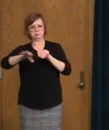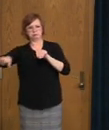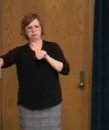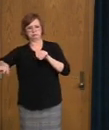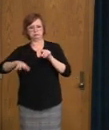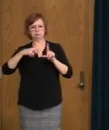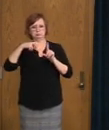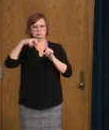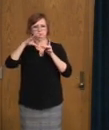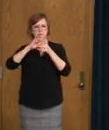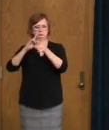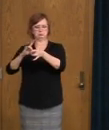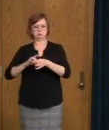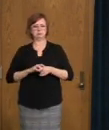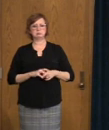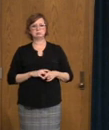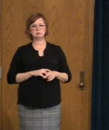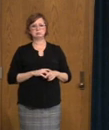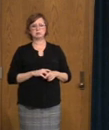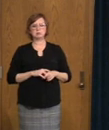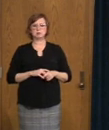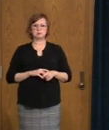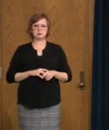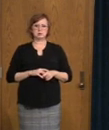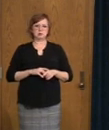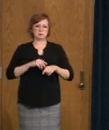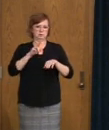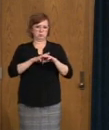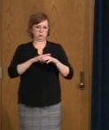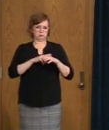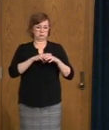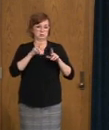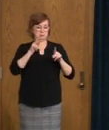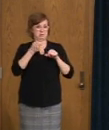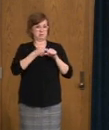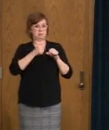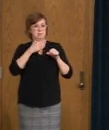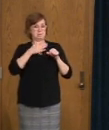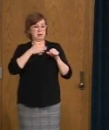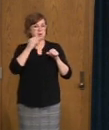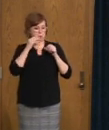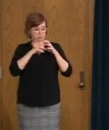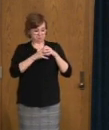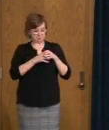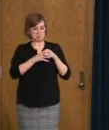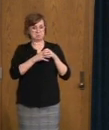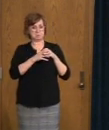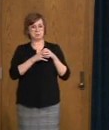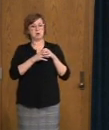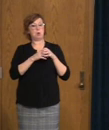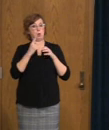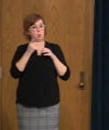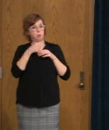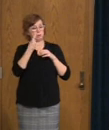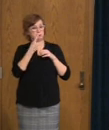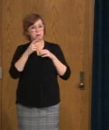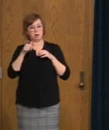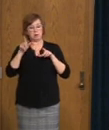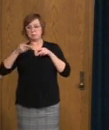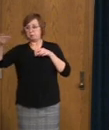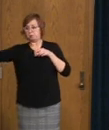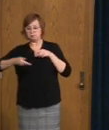transmission in, obviously you shouldn't really have anyone outside of your household in your house, but we are seeing, transmission in